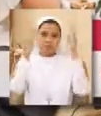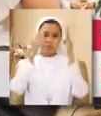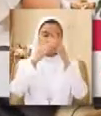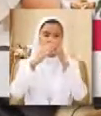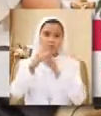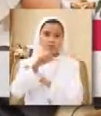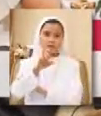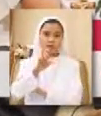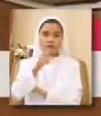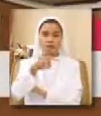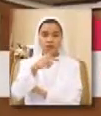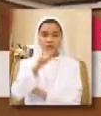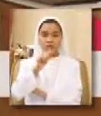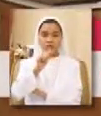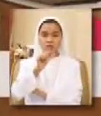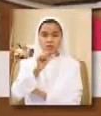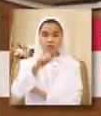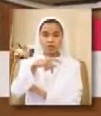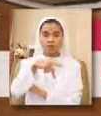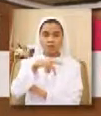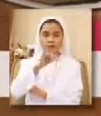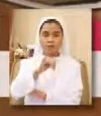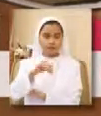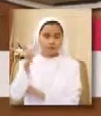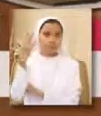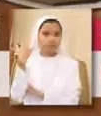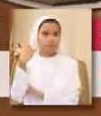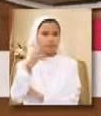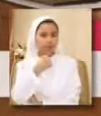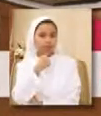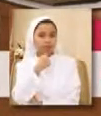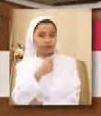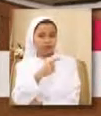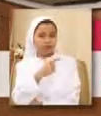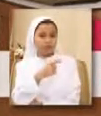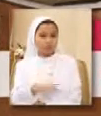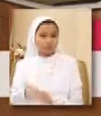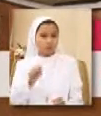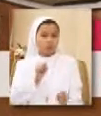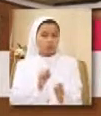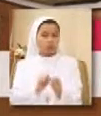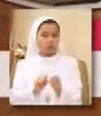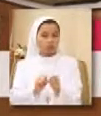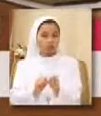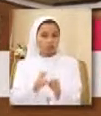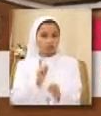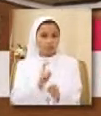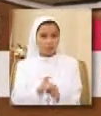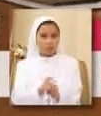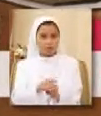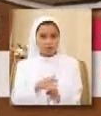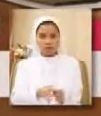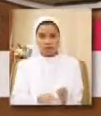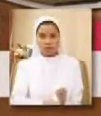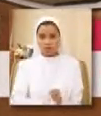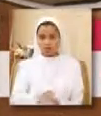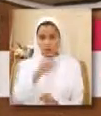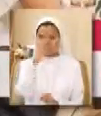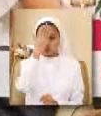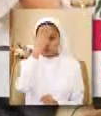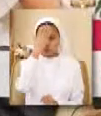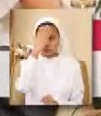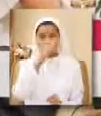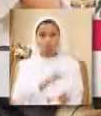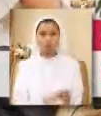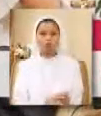said, in order to be really recognized, you have to get permission from the